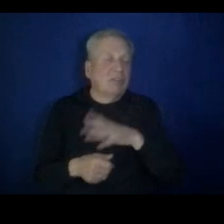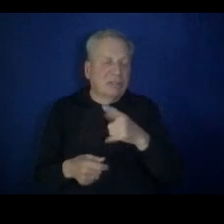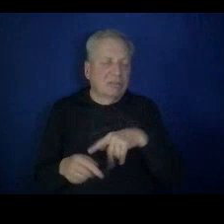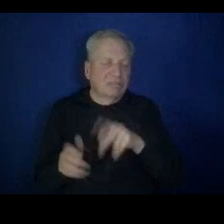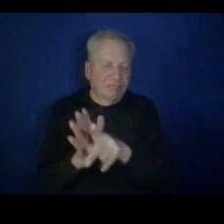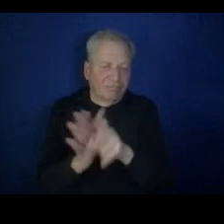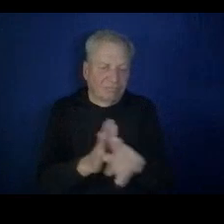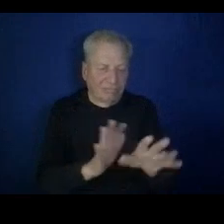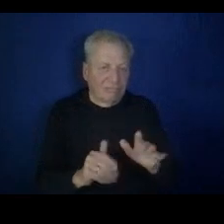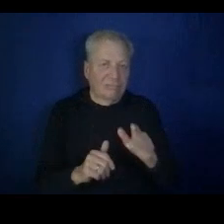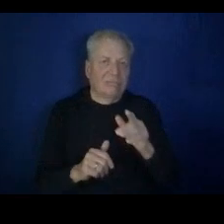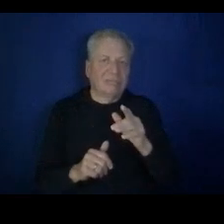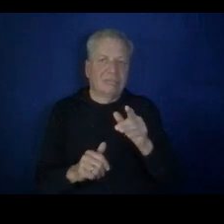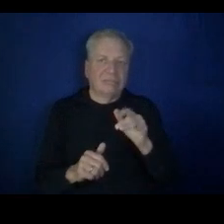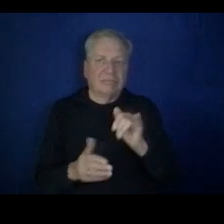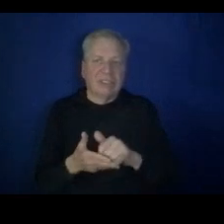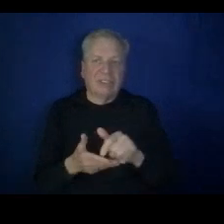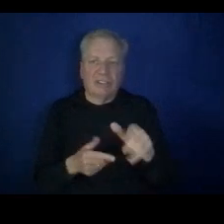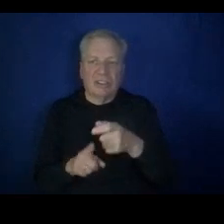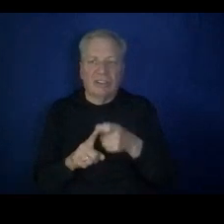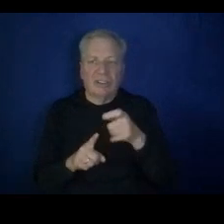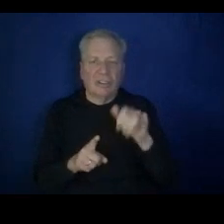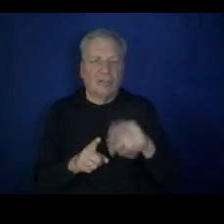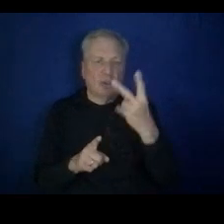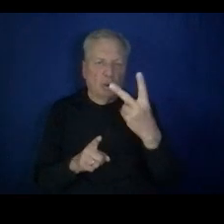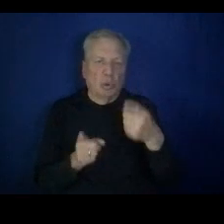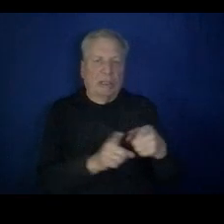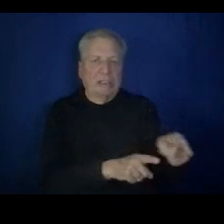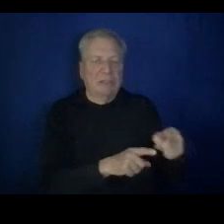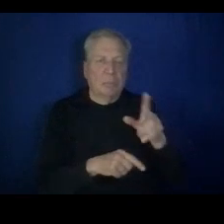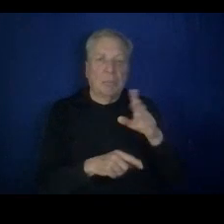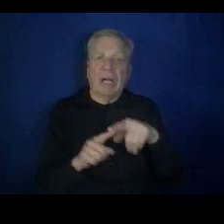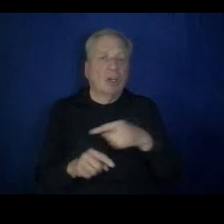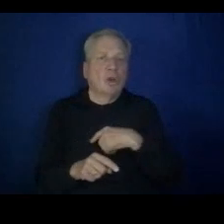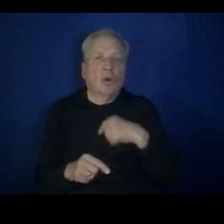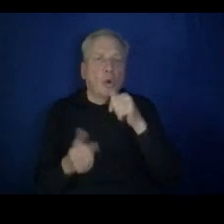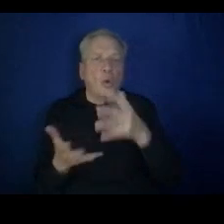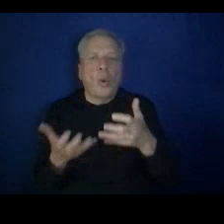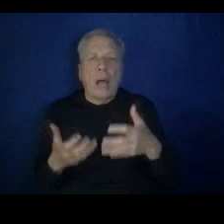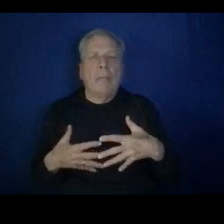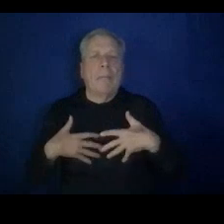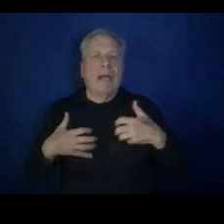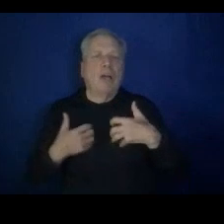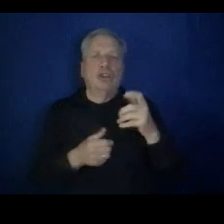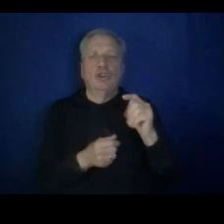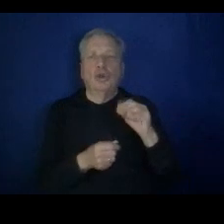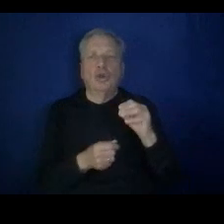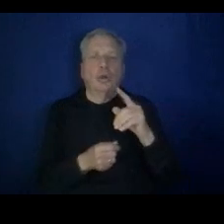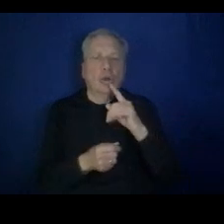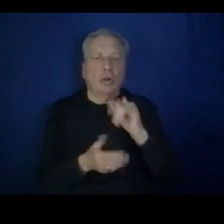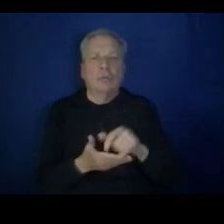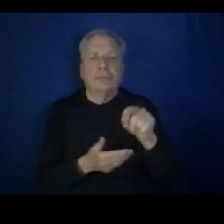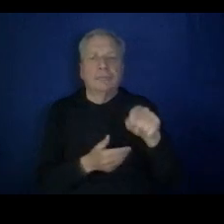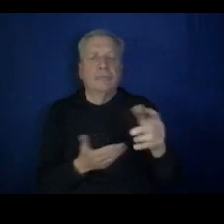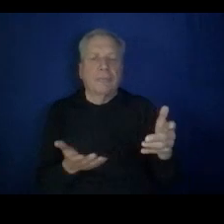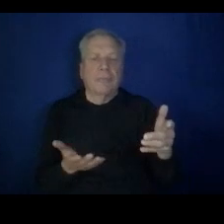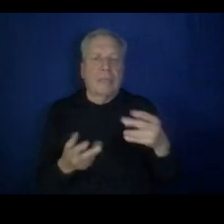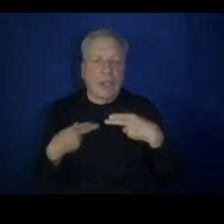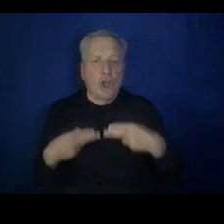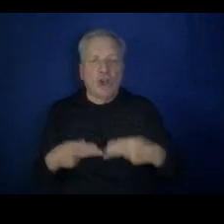8 of those conflicts are just from 2 incidents. We don't want bears to learn that humans are